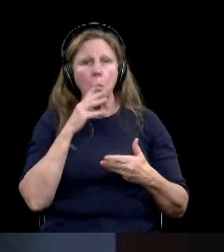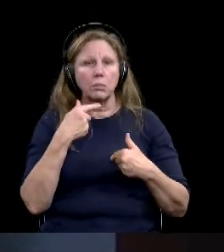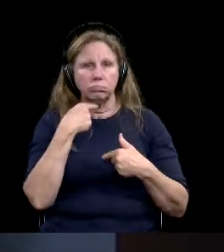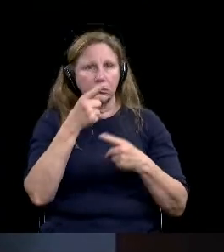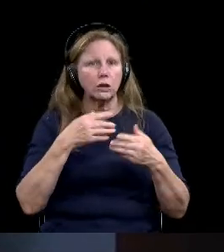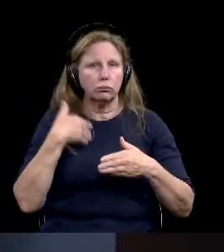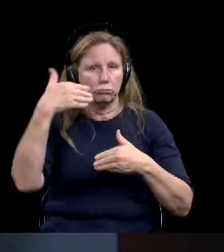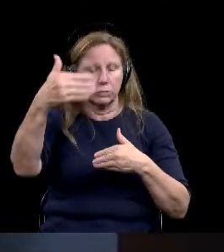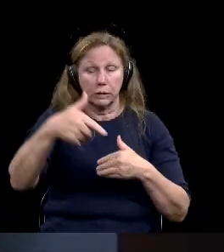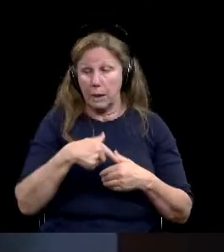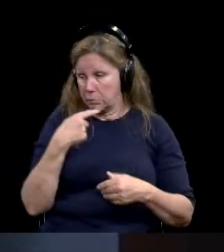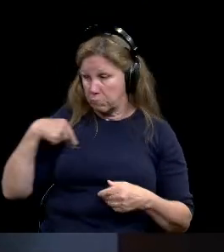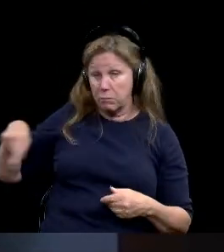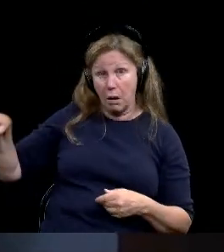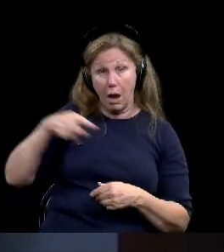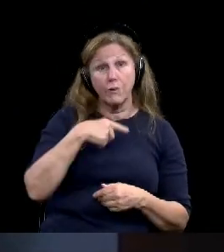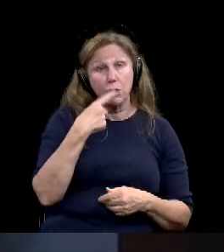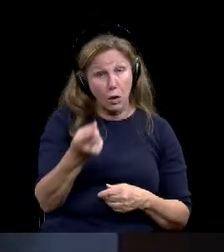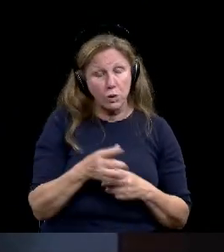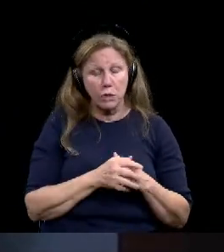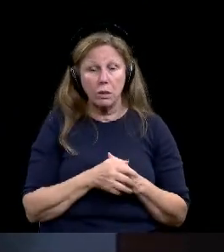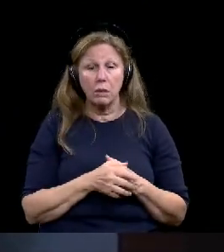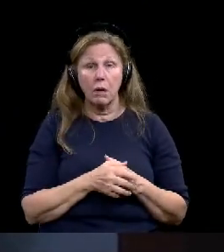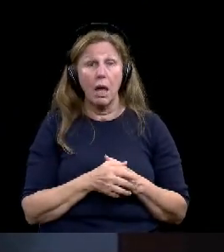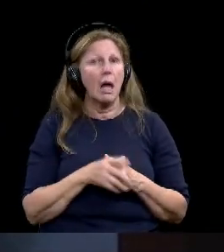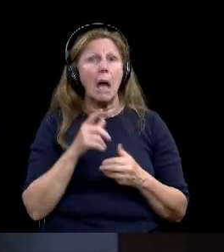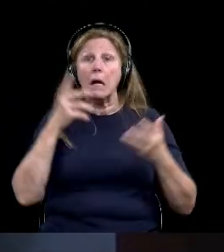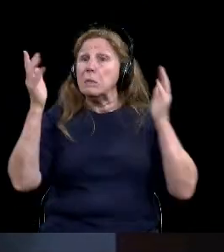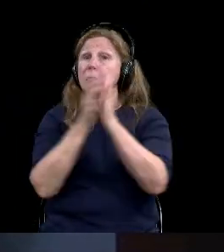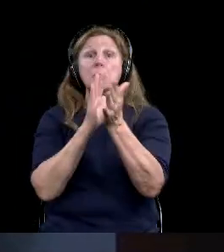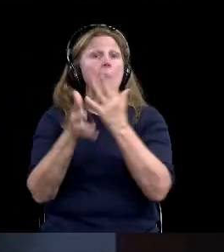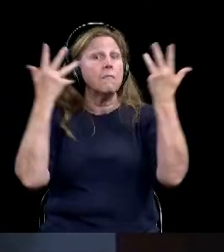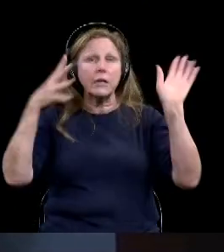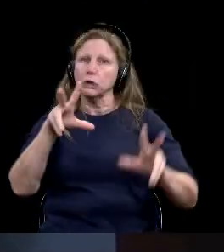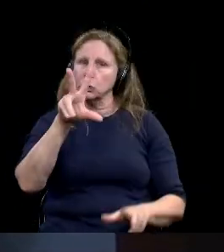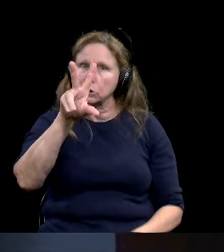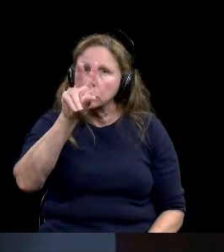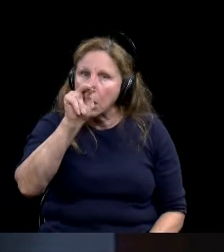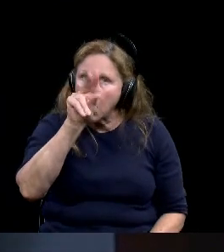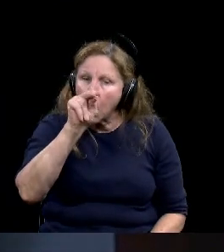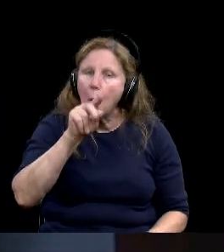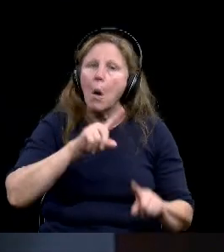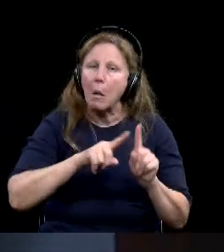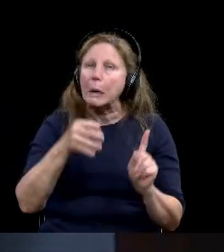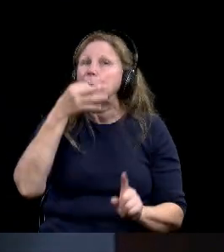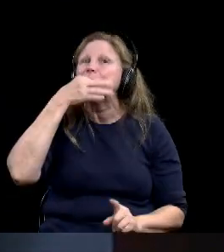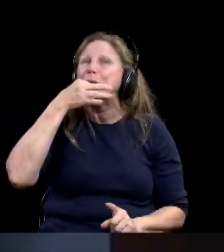soon. Thank you for your time, and we'll continue to take questions now.